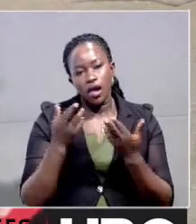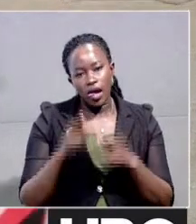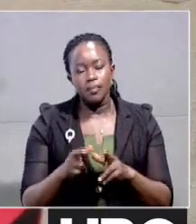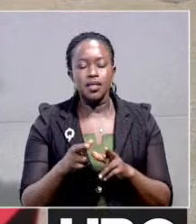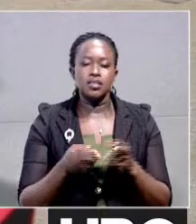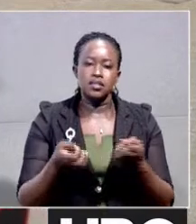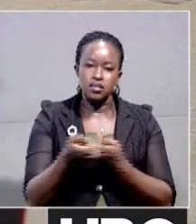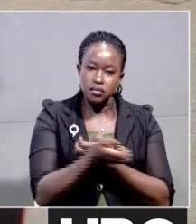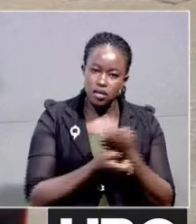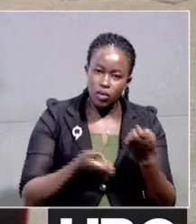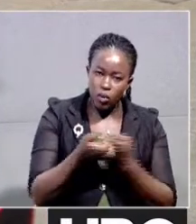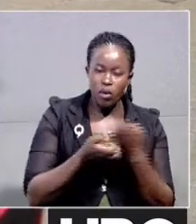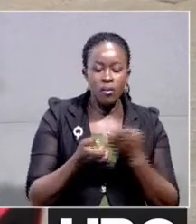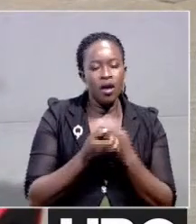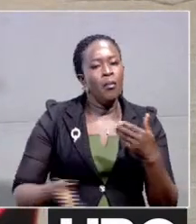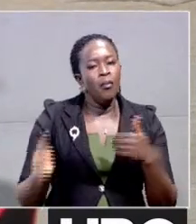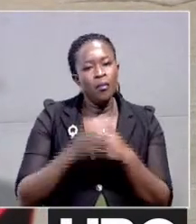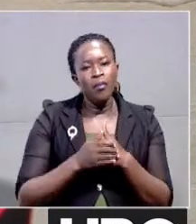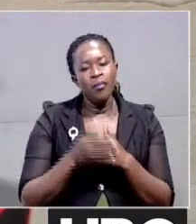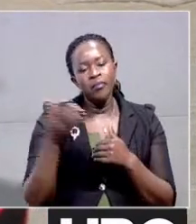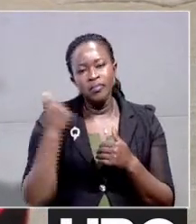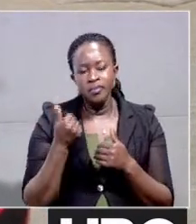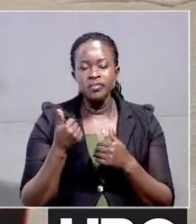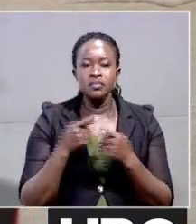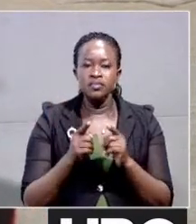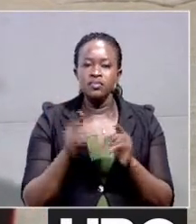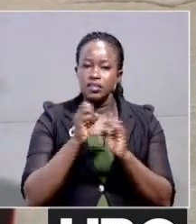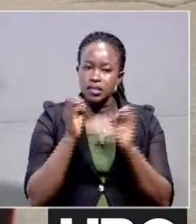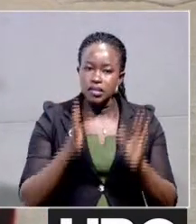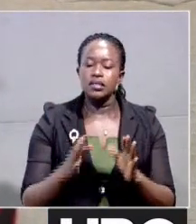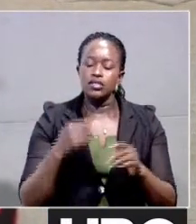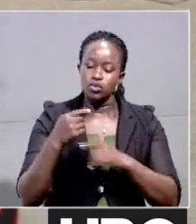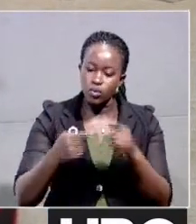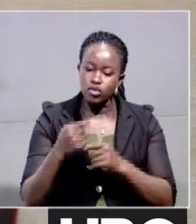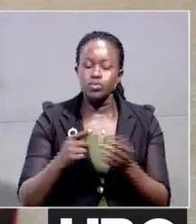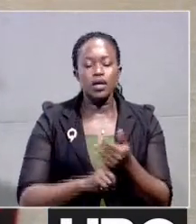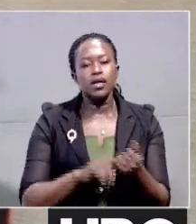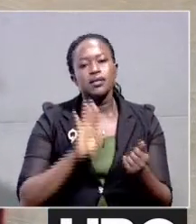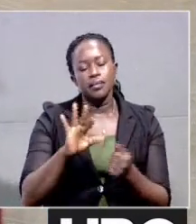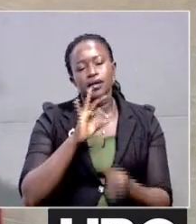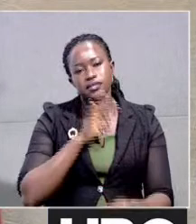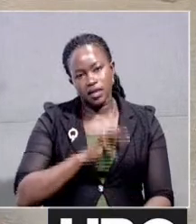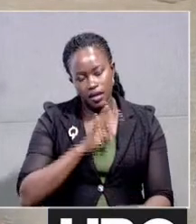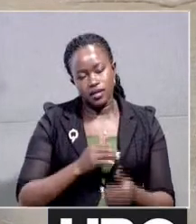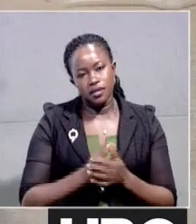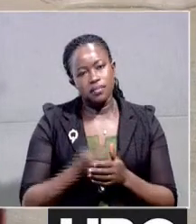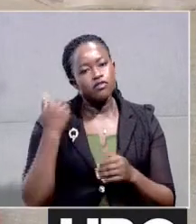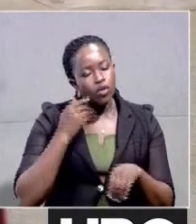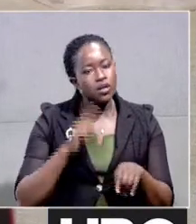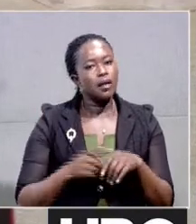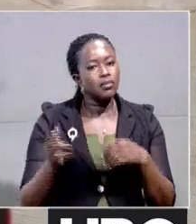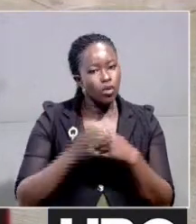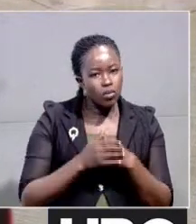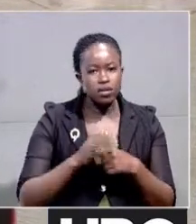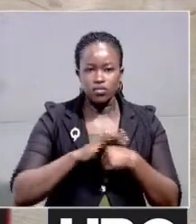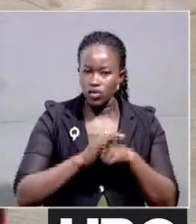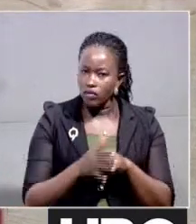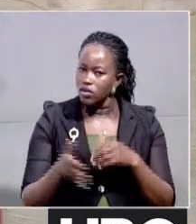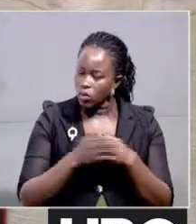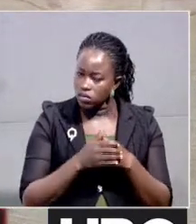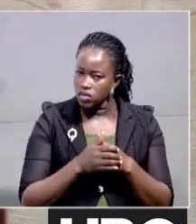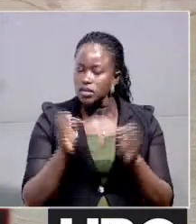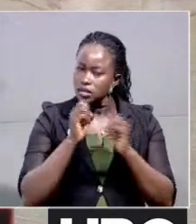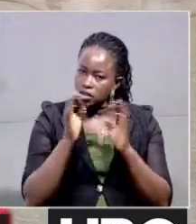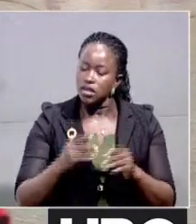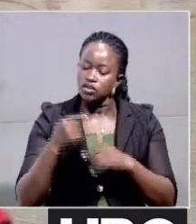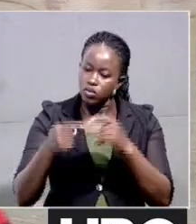the economy had been closed, the teachers were still receiving their pay. They have been in a class